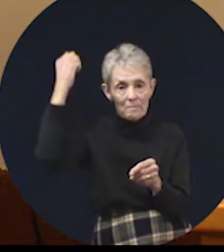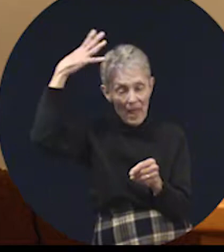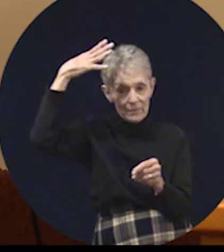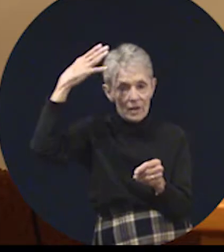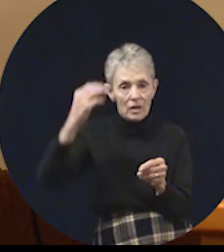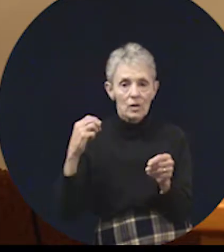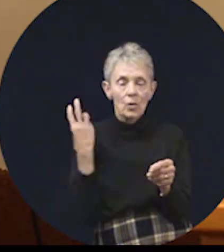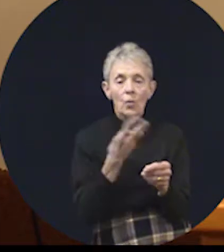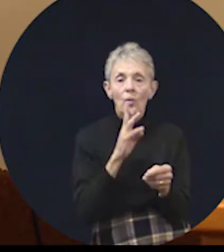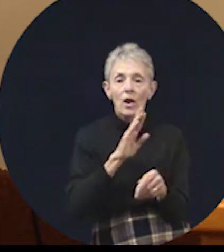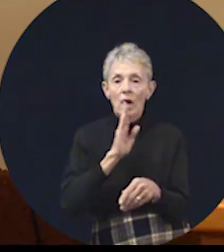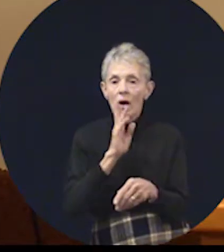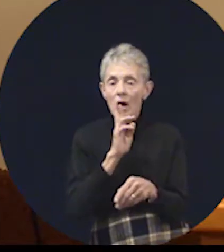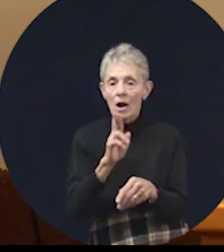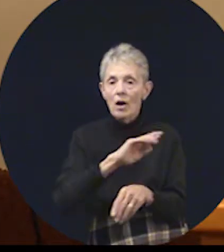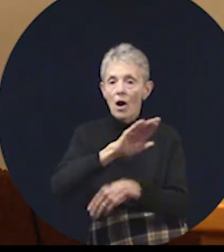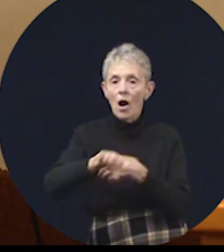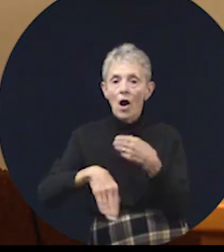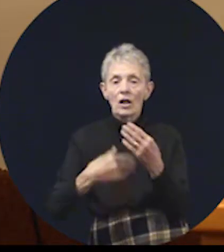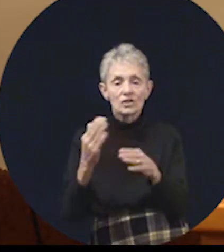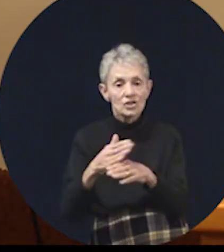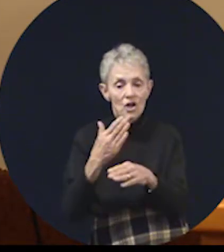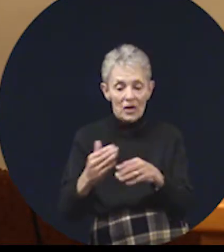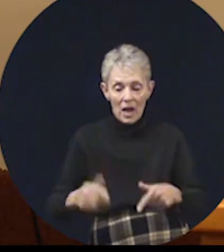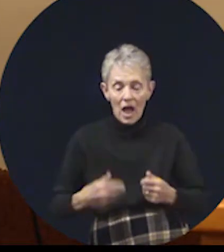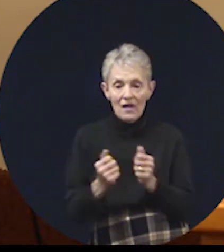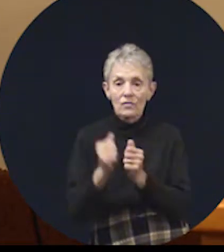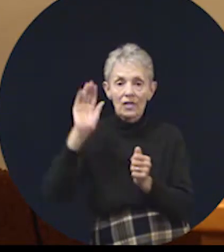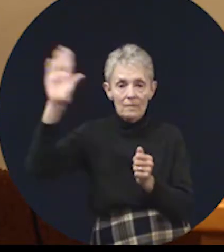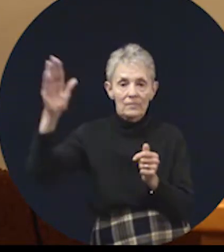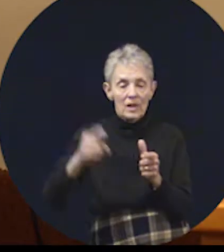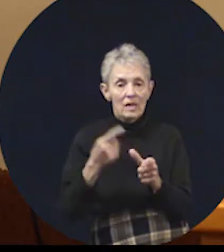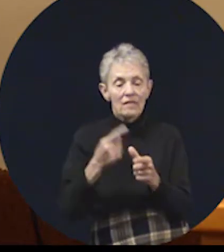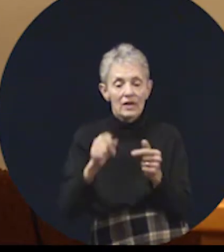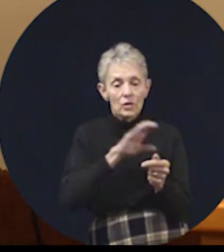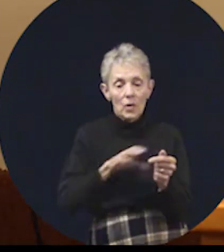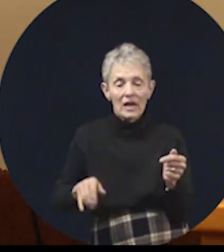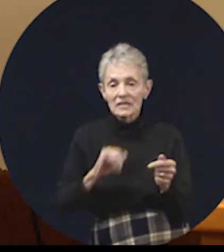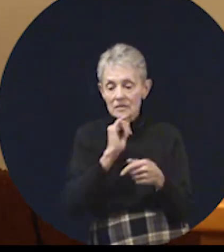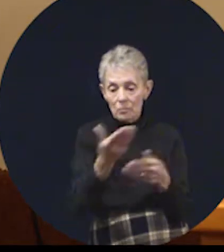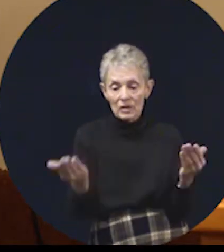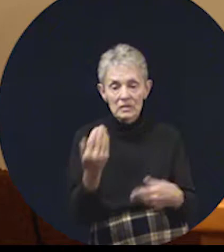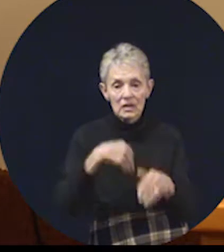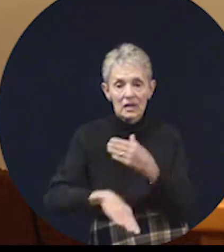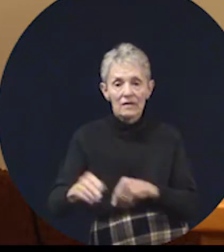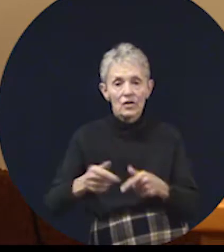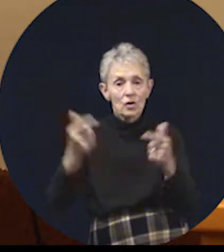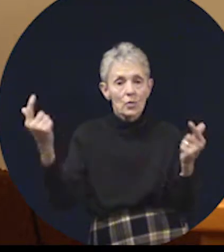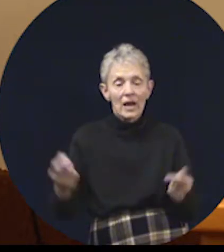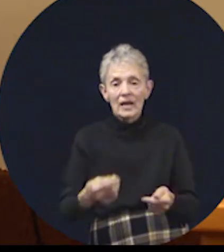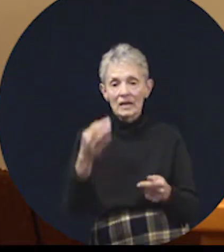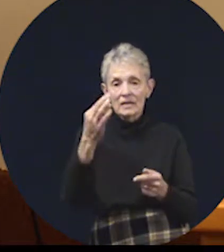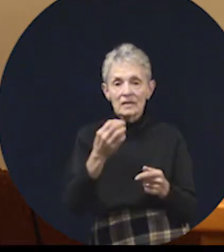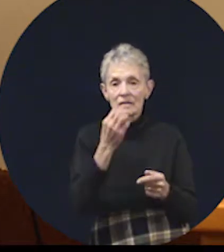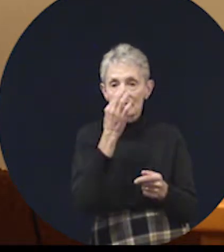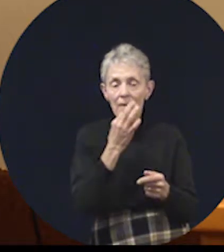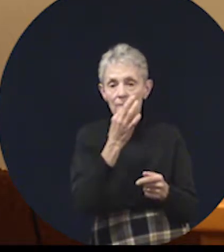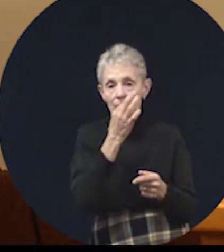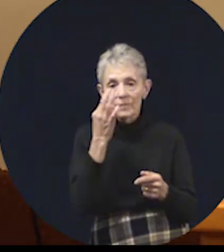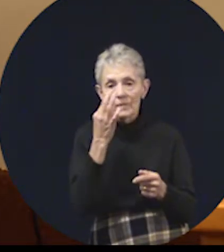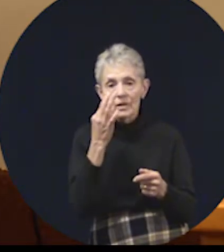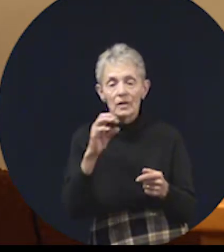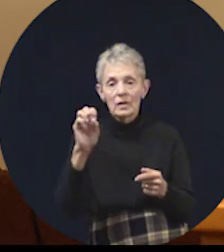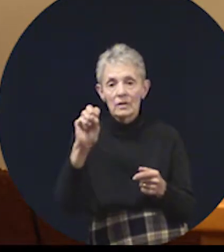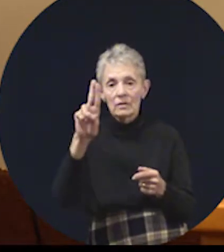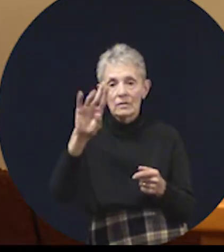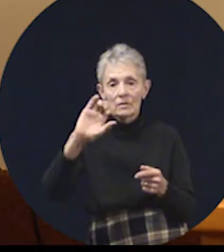share life in him. Then Christ is present in the great sacrament of his body and blood, the Eucharist, and in